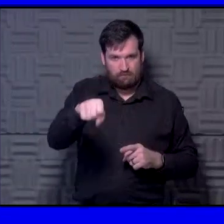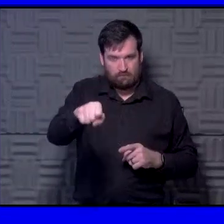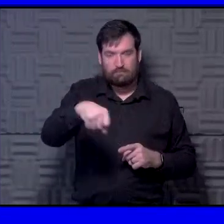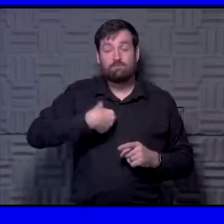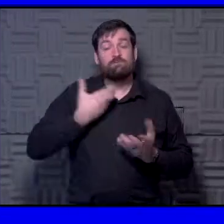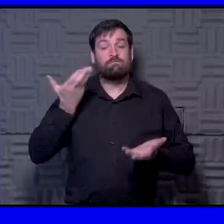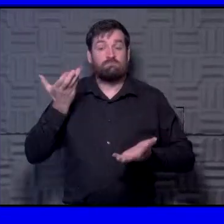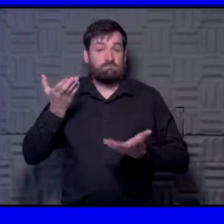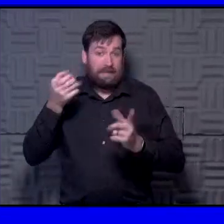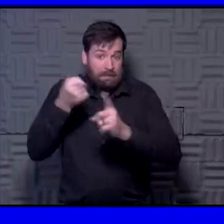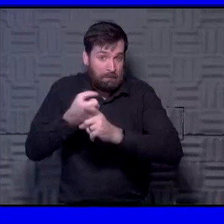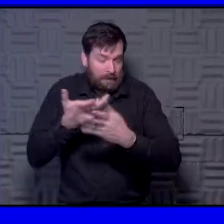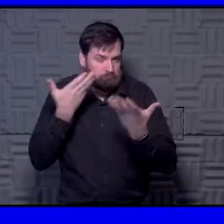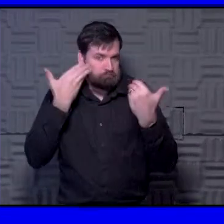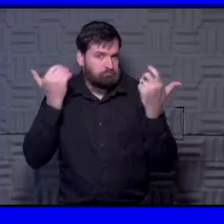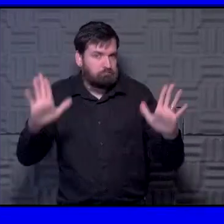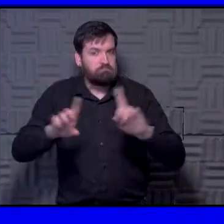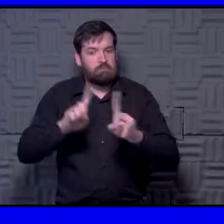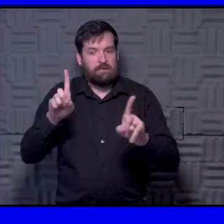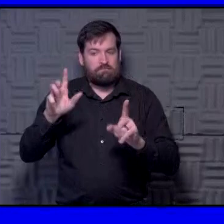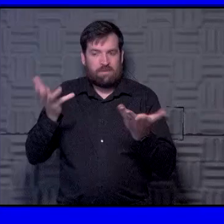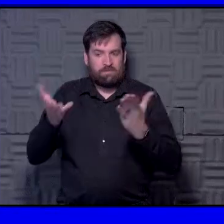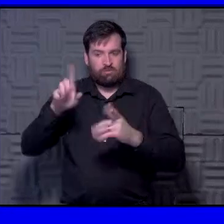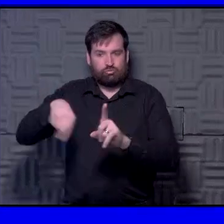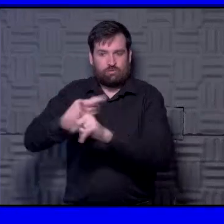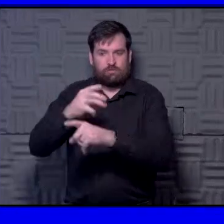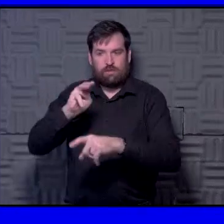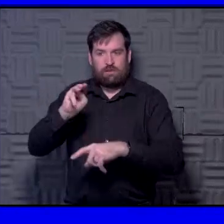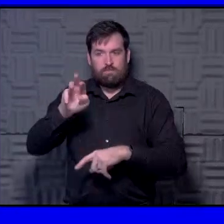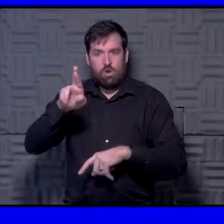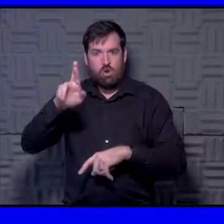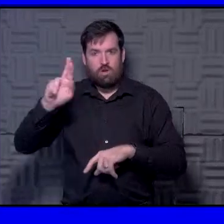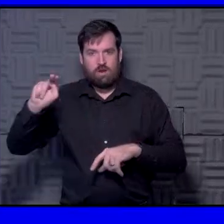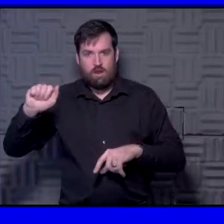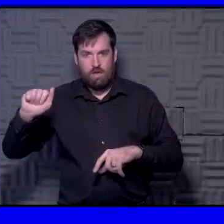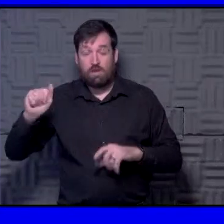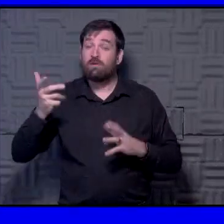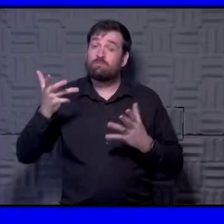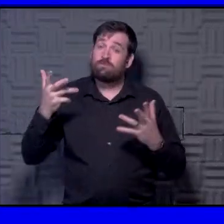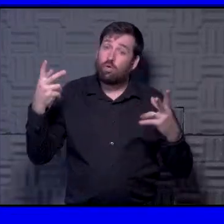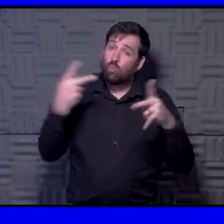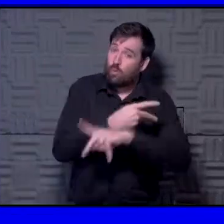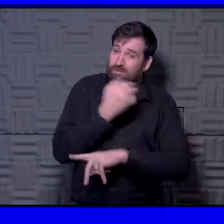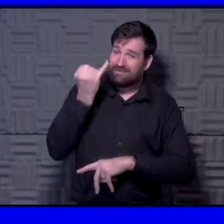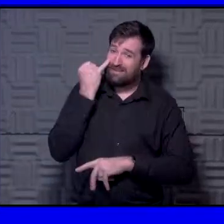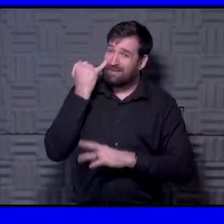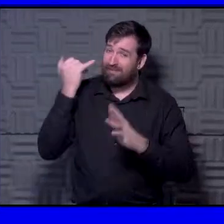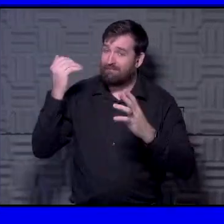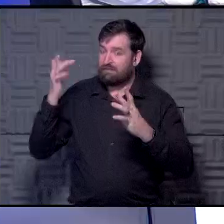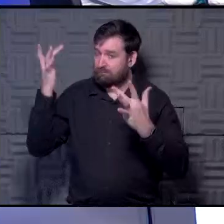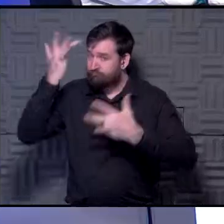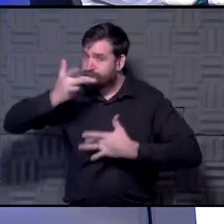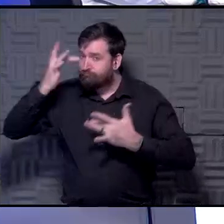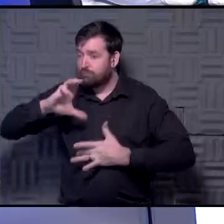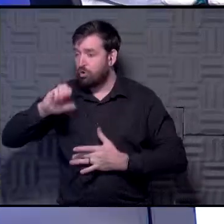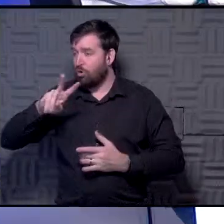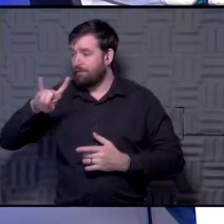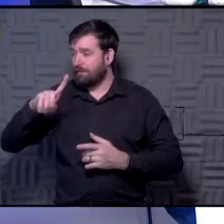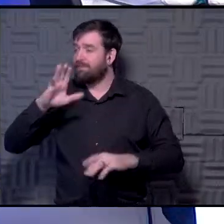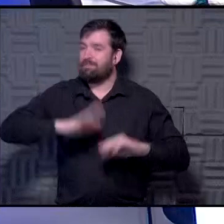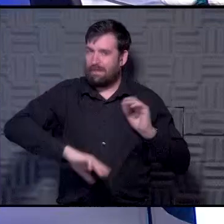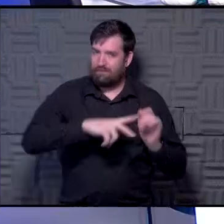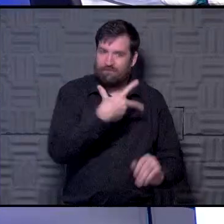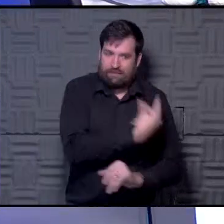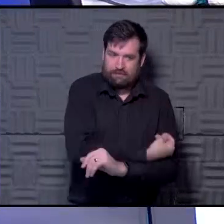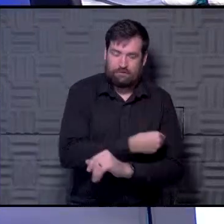the RNA. Who knows? But certainly, you are probably worse off if you get COVID-19 than if you get the vaccine. Gene has an